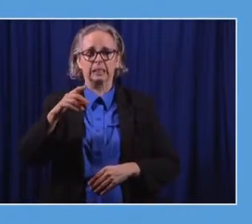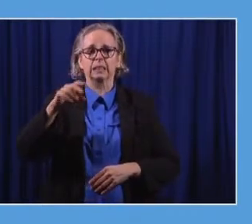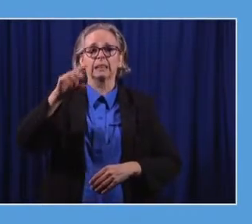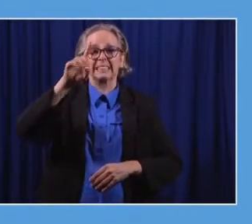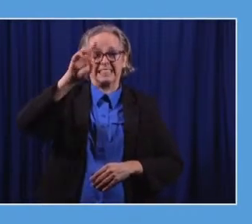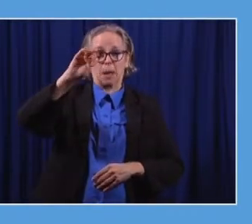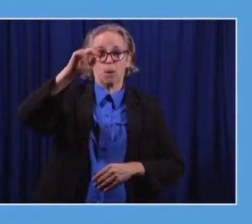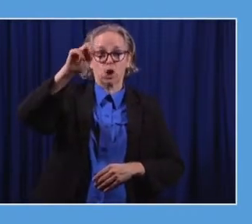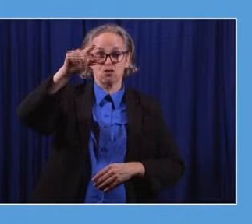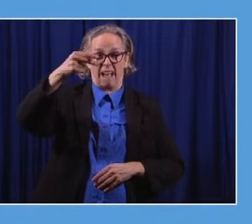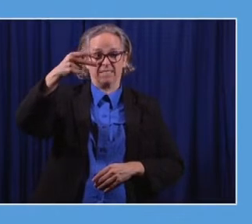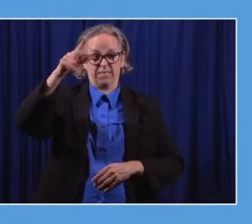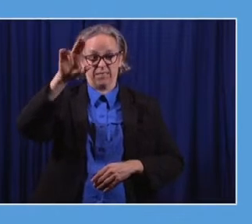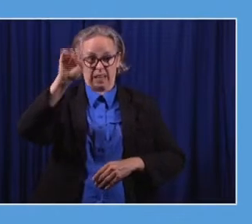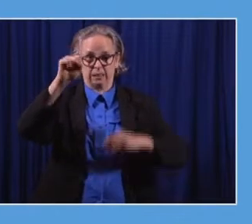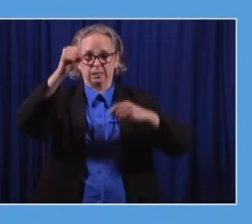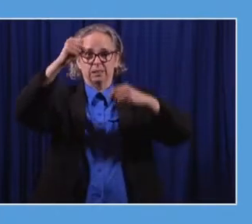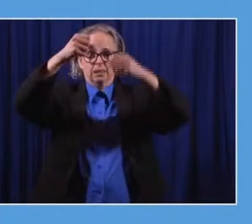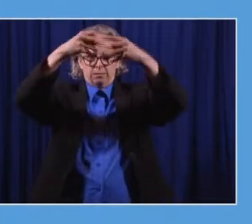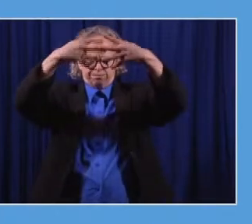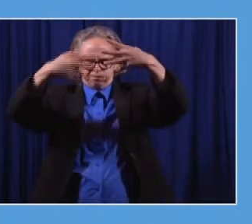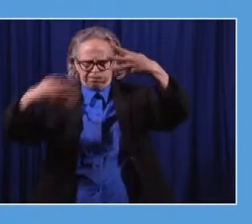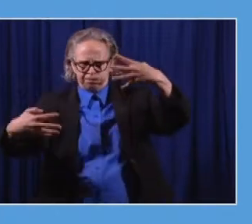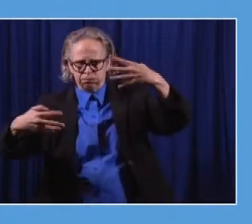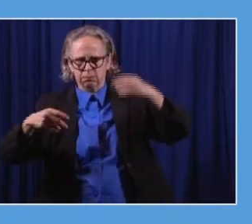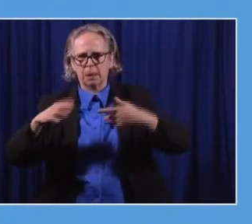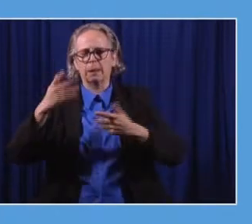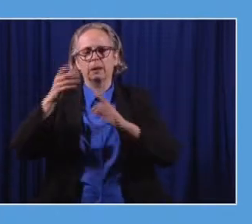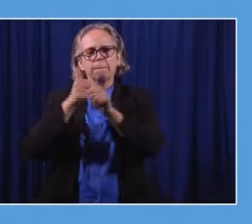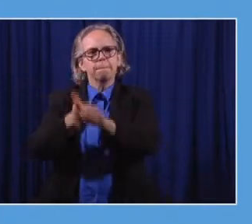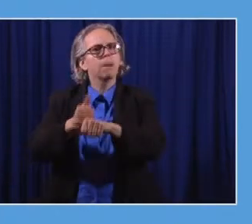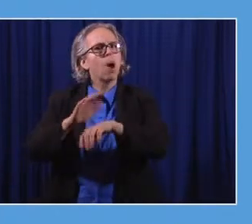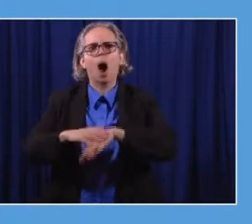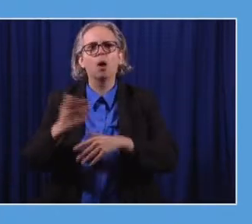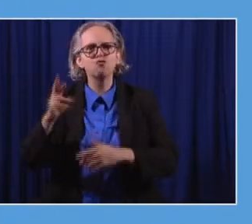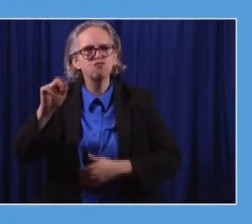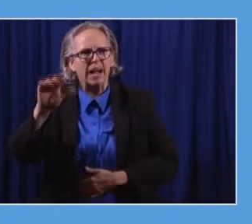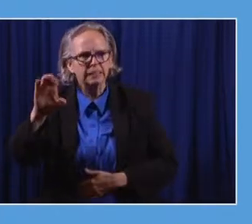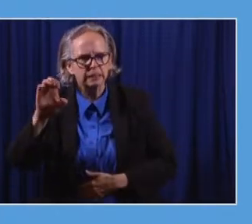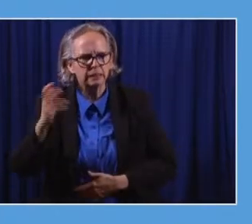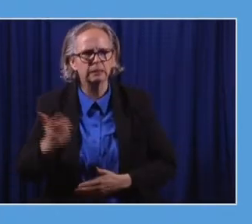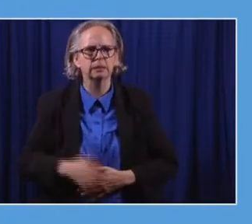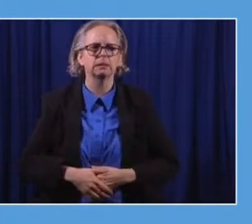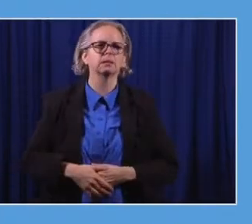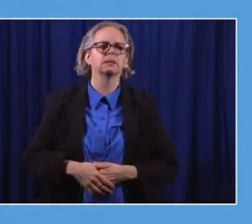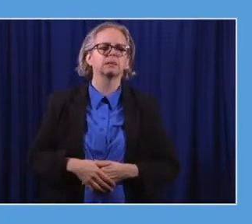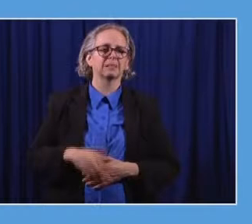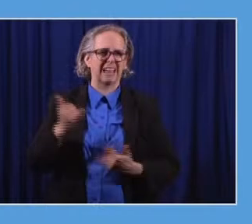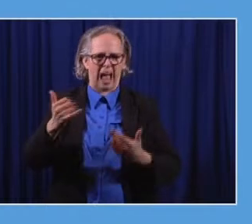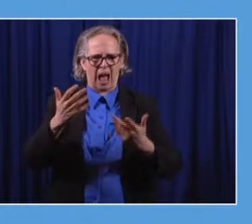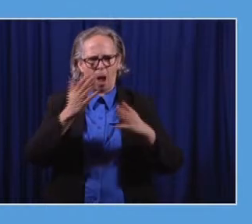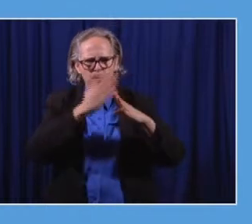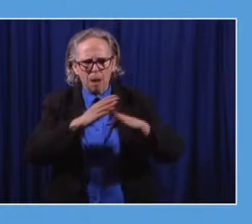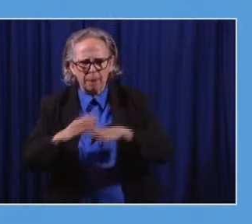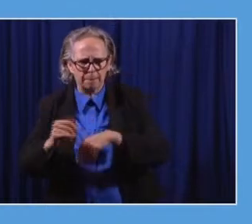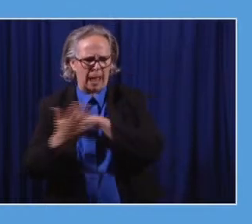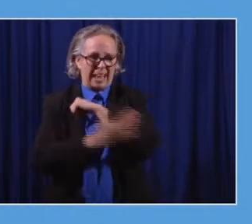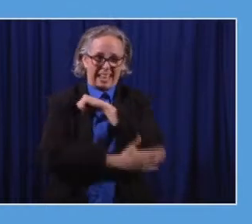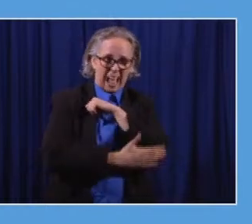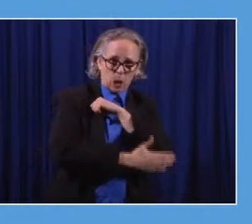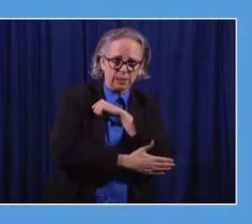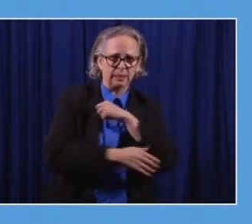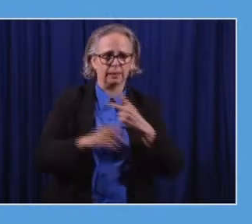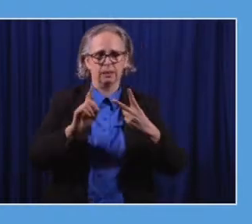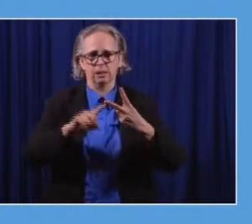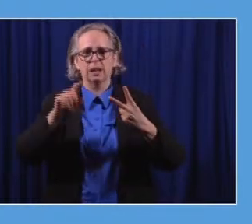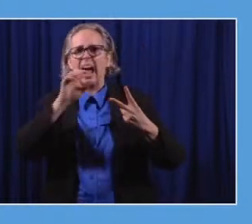by race and break it down by age and by county and compare it to the overall Ohio population. Improving data